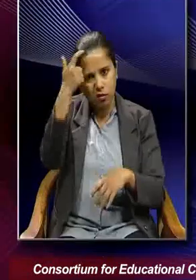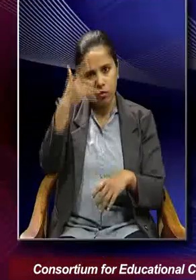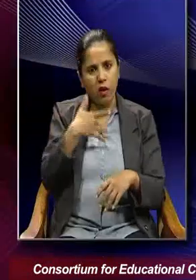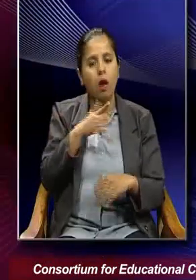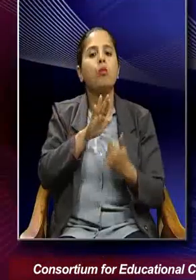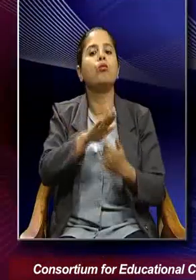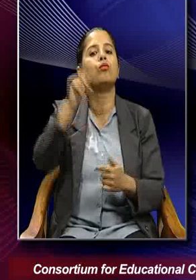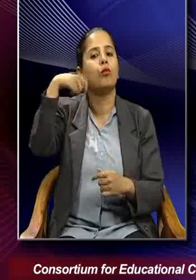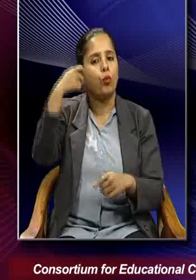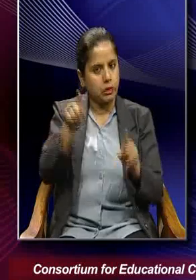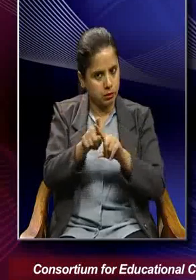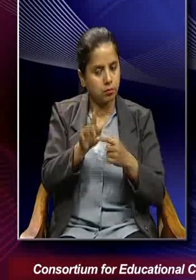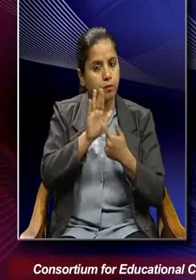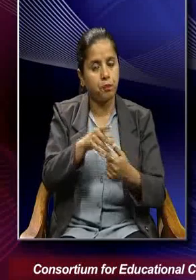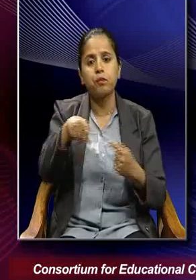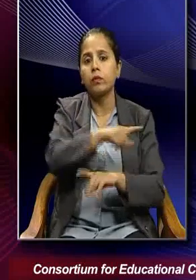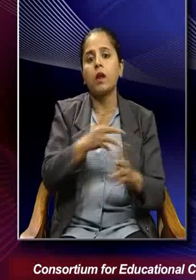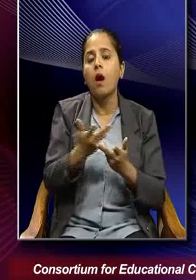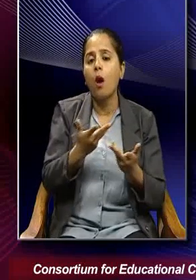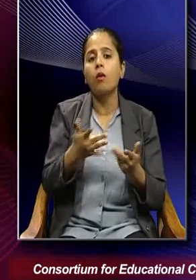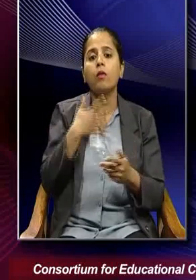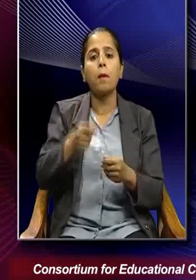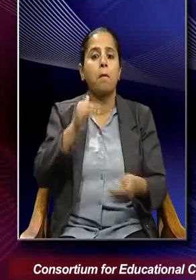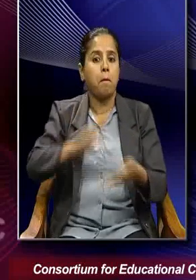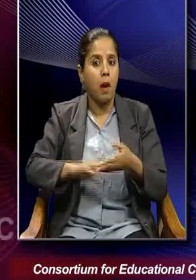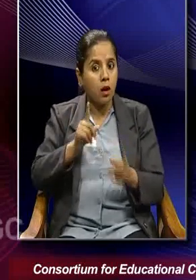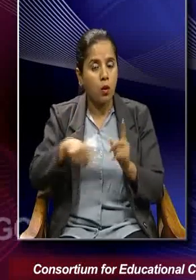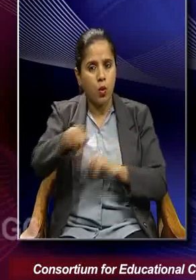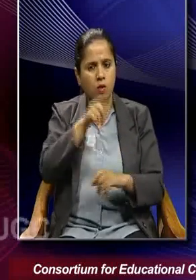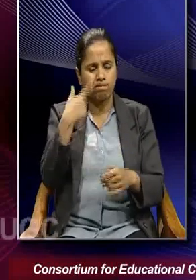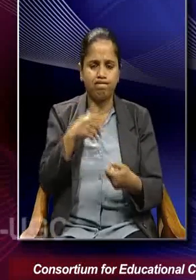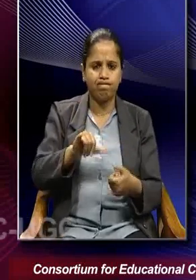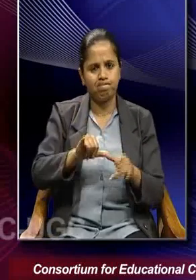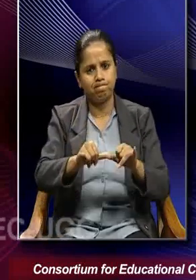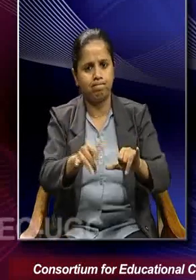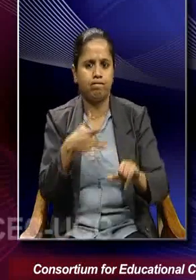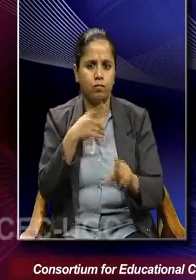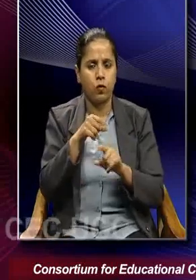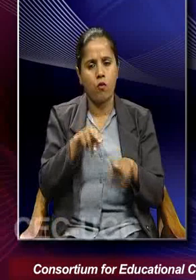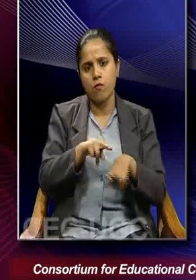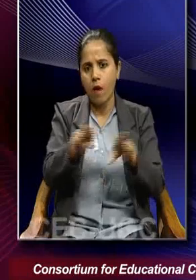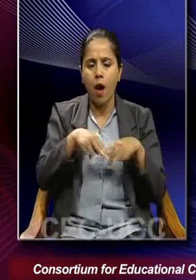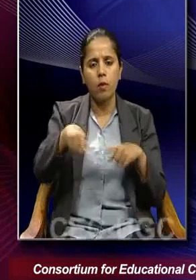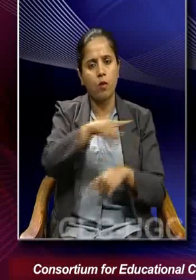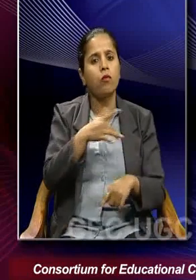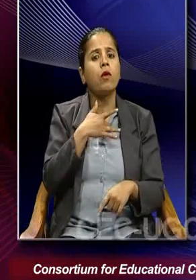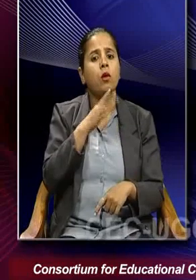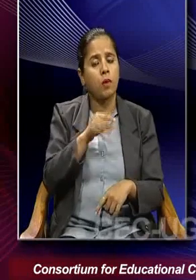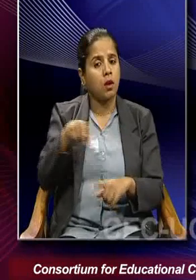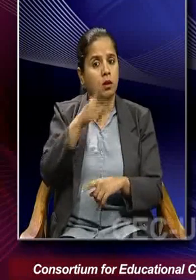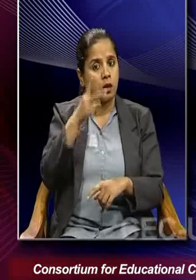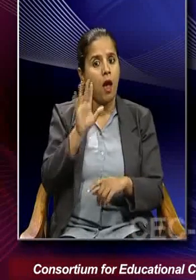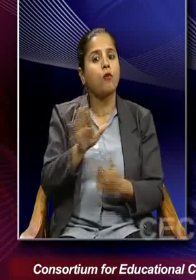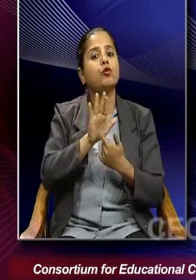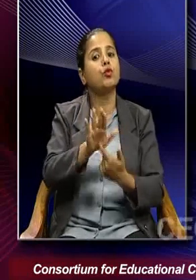film, and how the marriage adjustments they are there in a particular family, they have also been